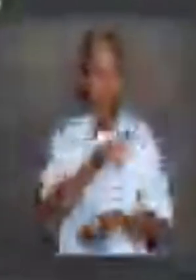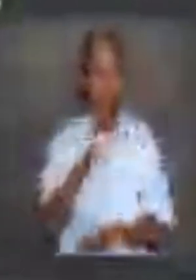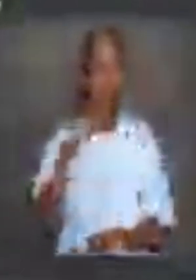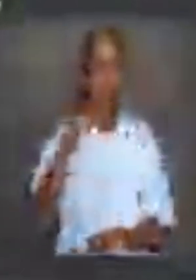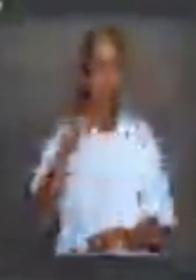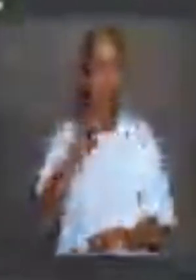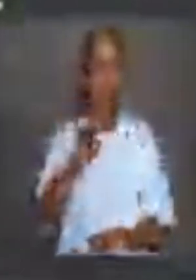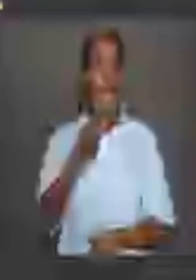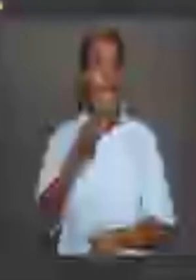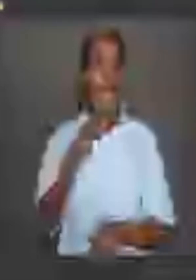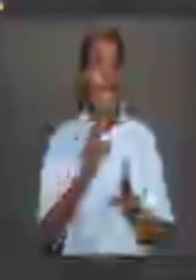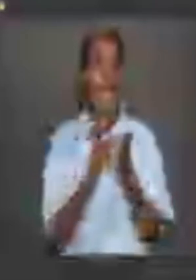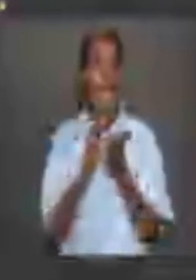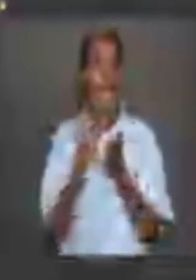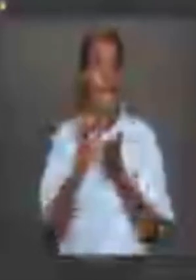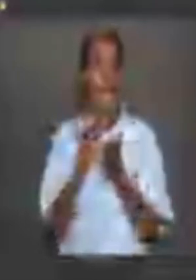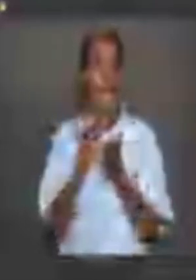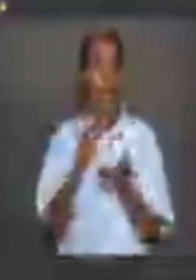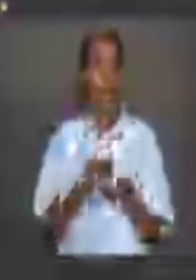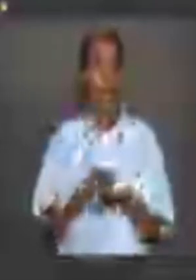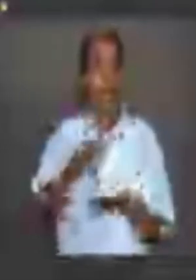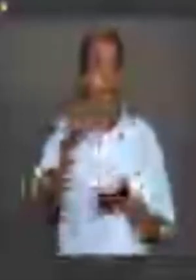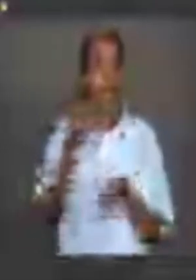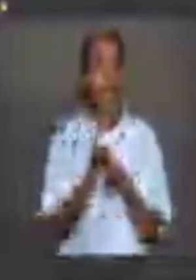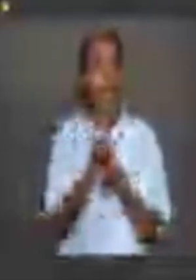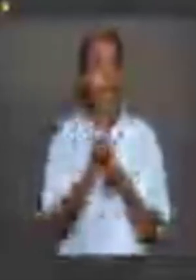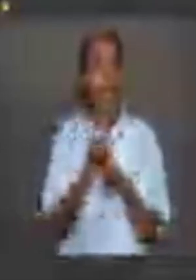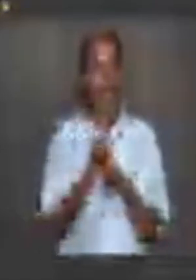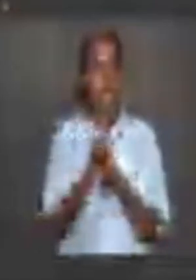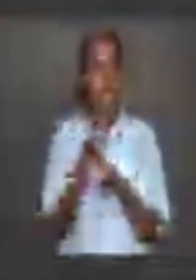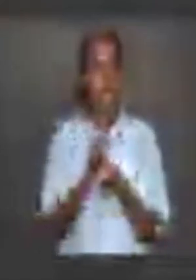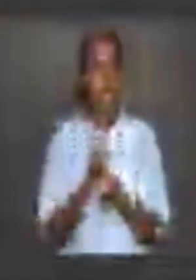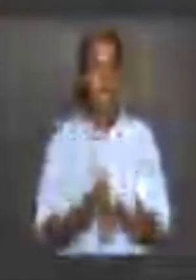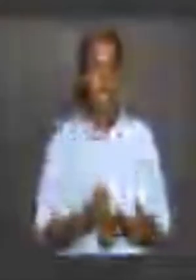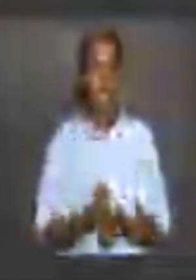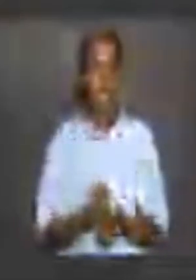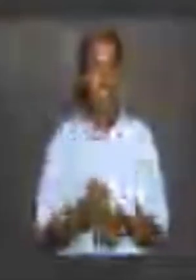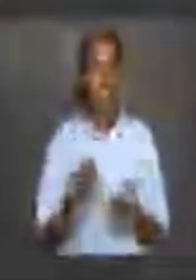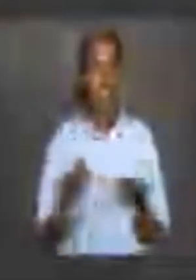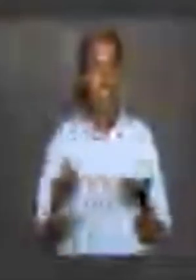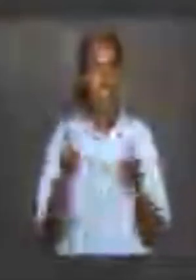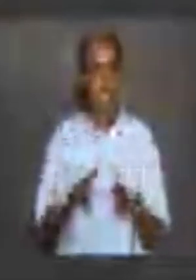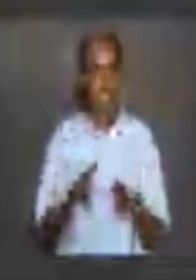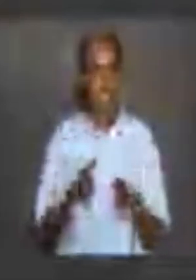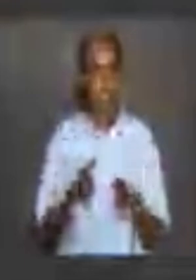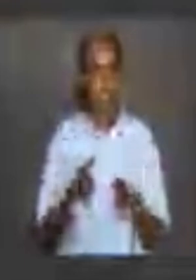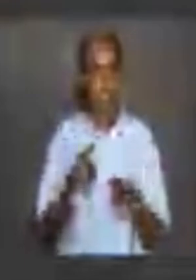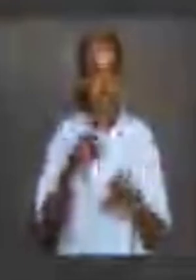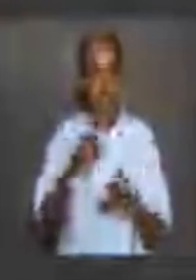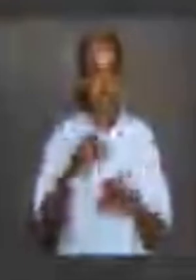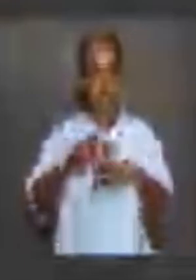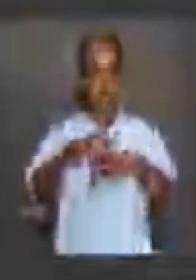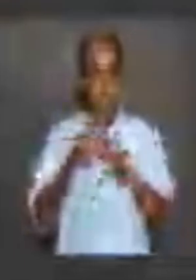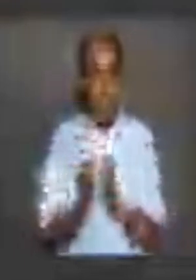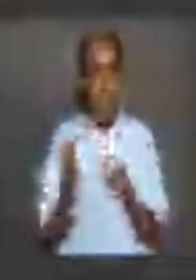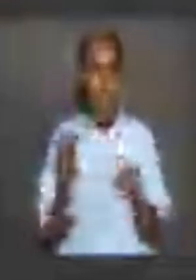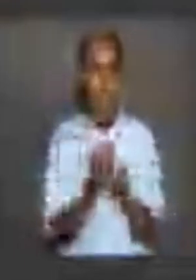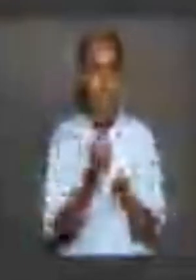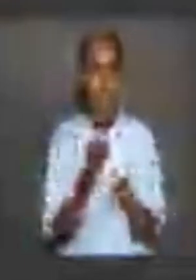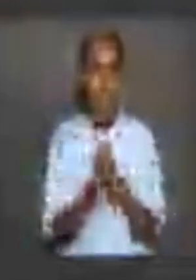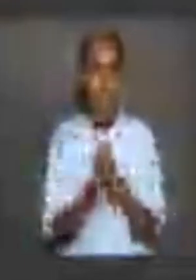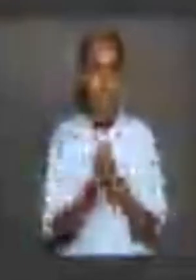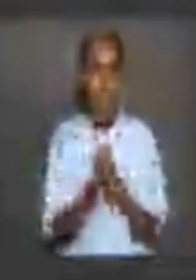Y be the number of tins of coffee. Then, if a box is produced with